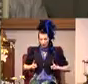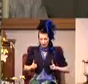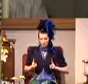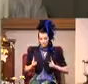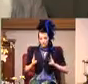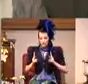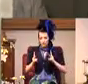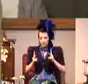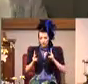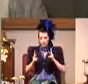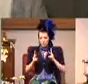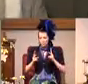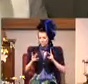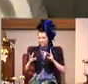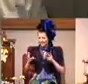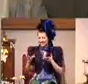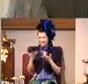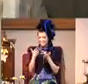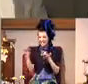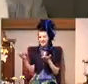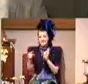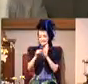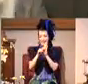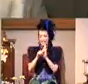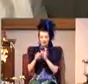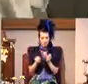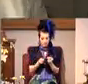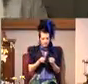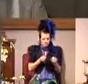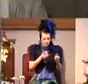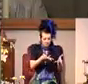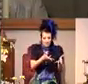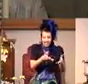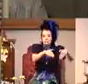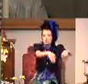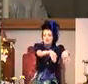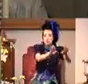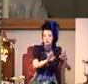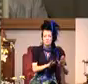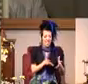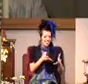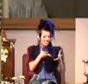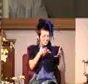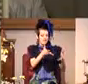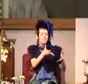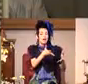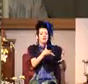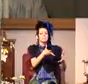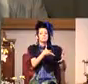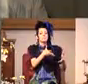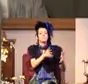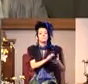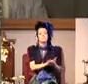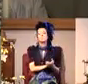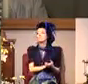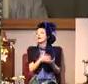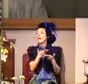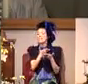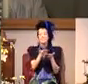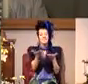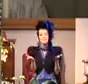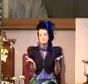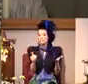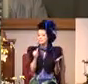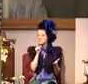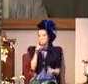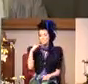able to take that into the tomb with Jesus and to leave it there. You see, there were things that were of no